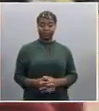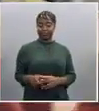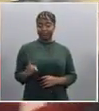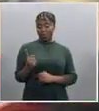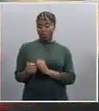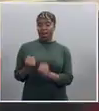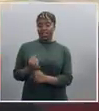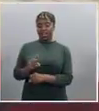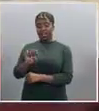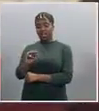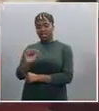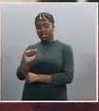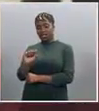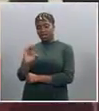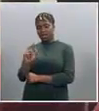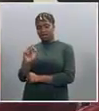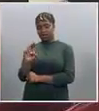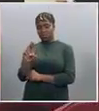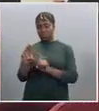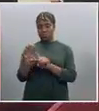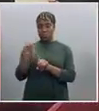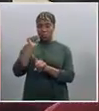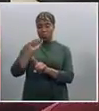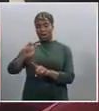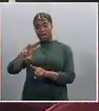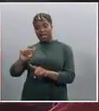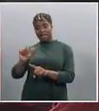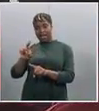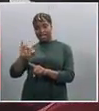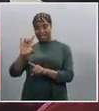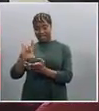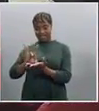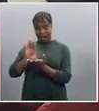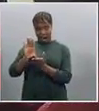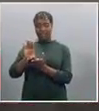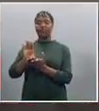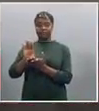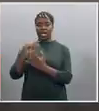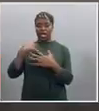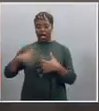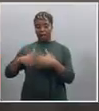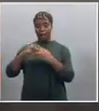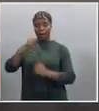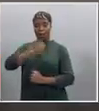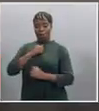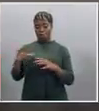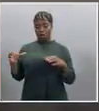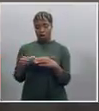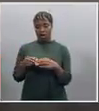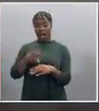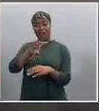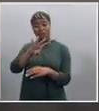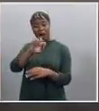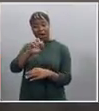It was formed last year following the expulsion of Cosatu's former Secretary General Zwelinzima Vavi and at least